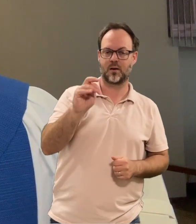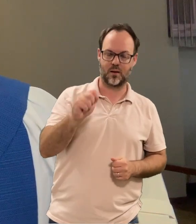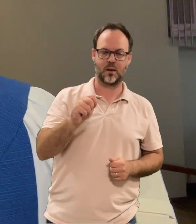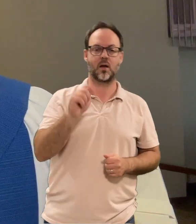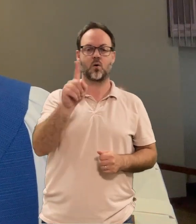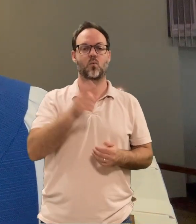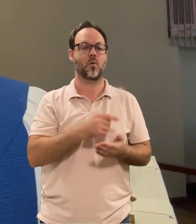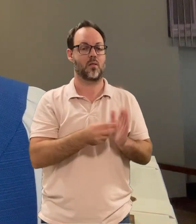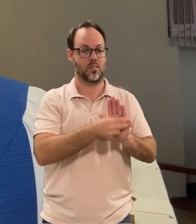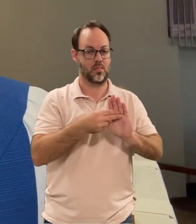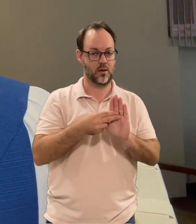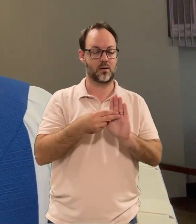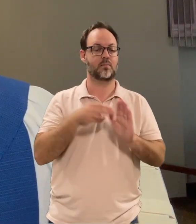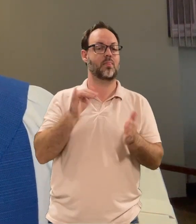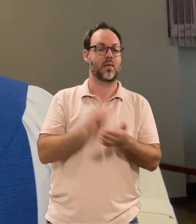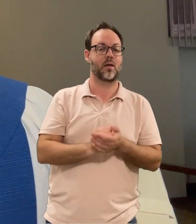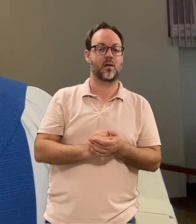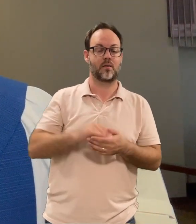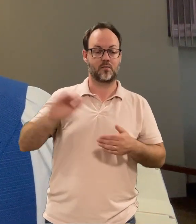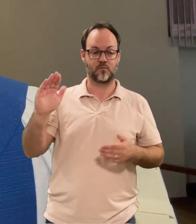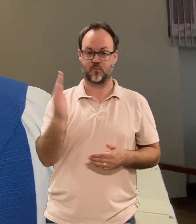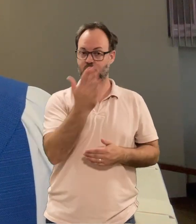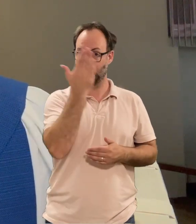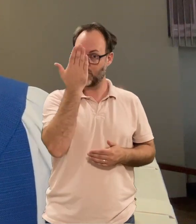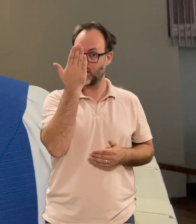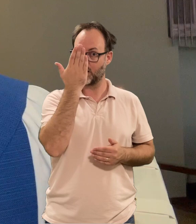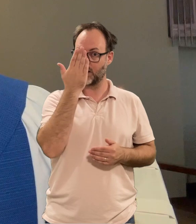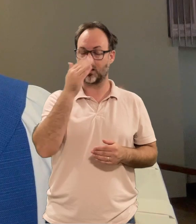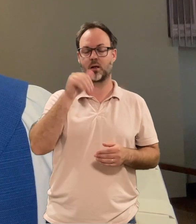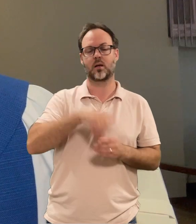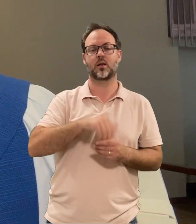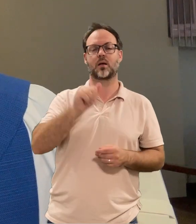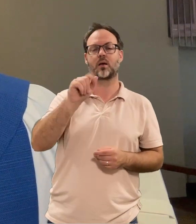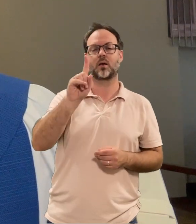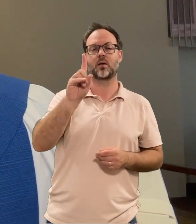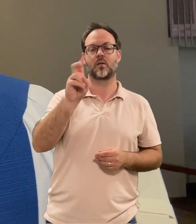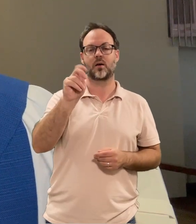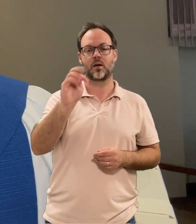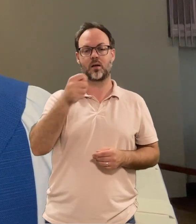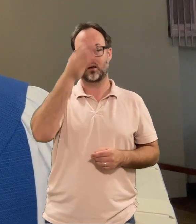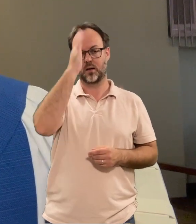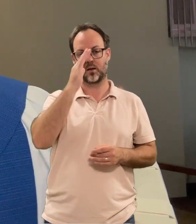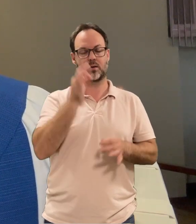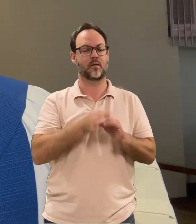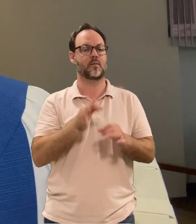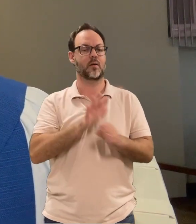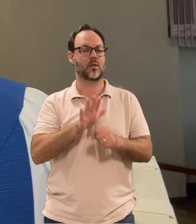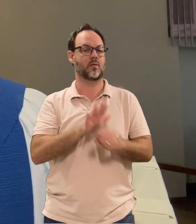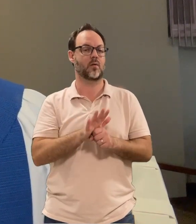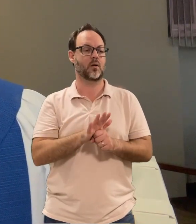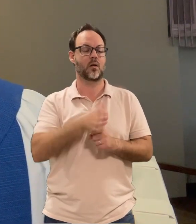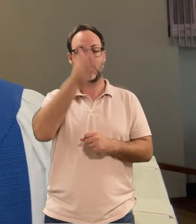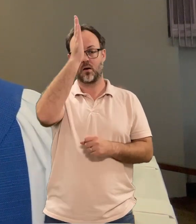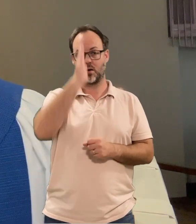Advent. And one of the themes that is front and center in Advent is God's